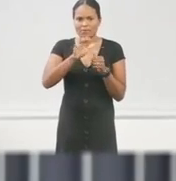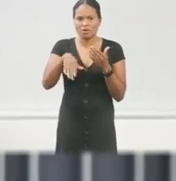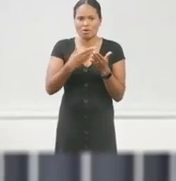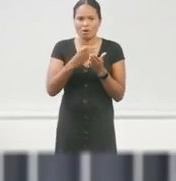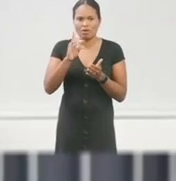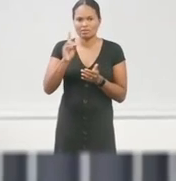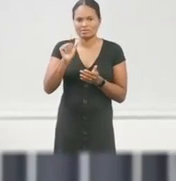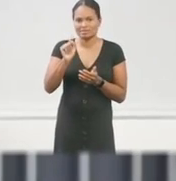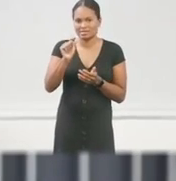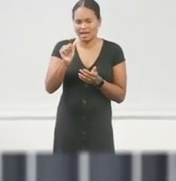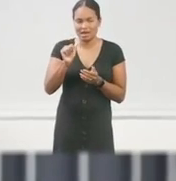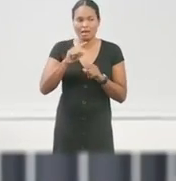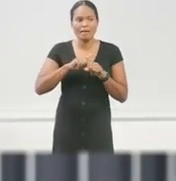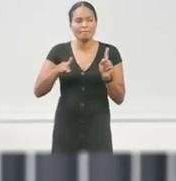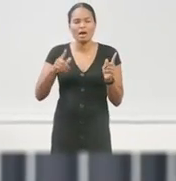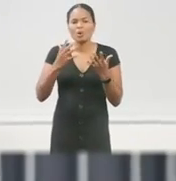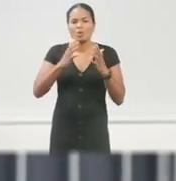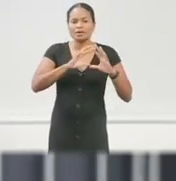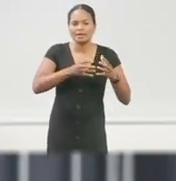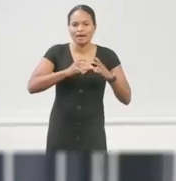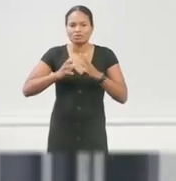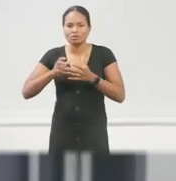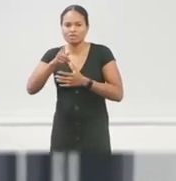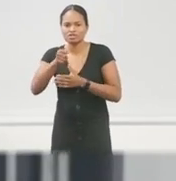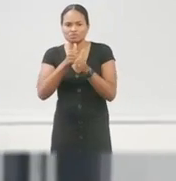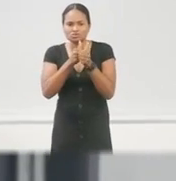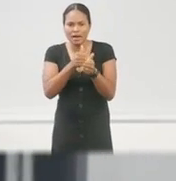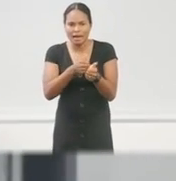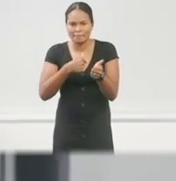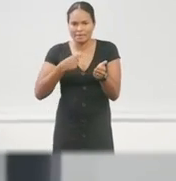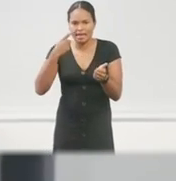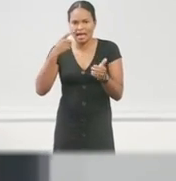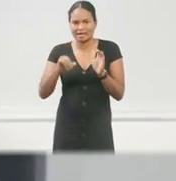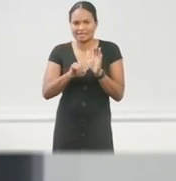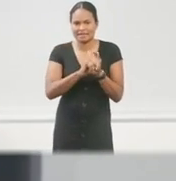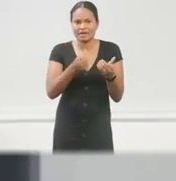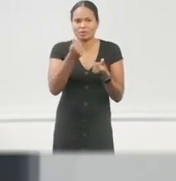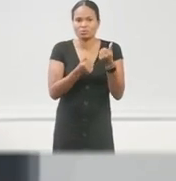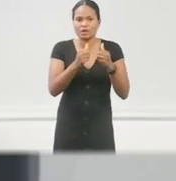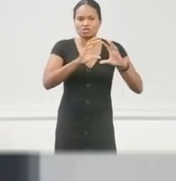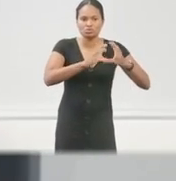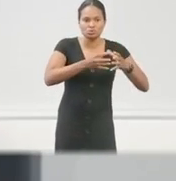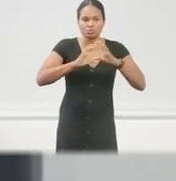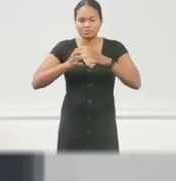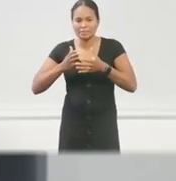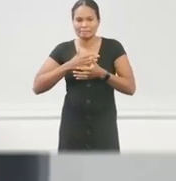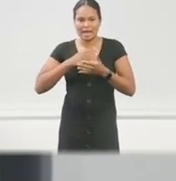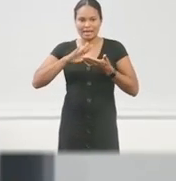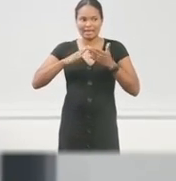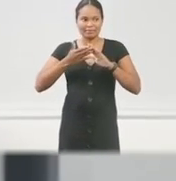you're tracking so that I could identify which groups I should be targeting in my community. Yeah. I believe